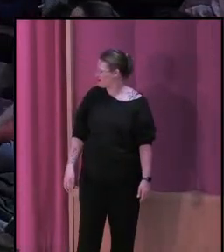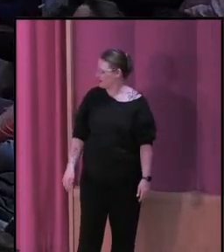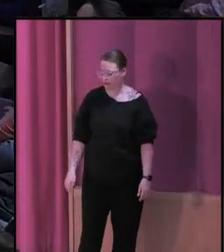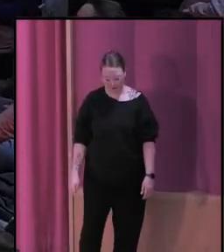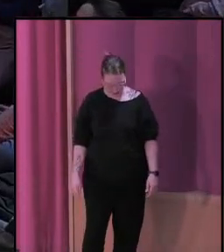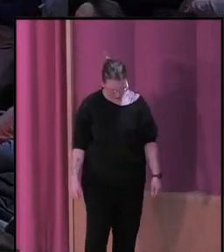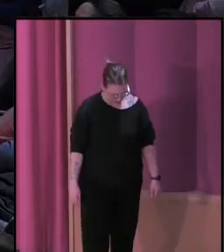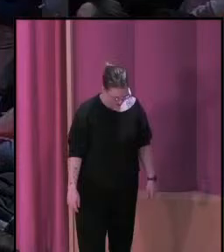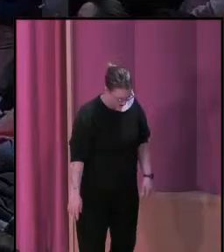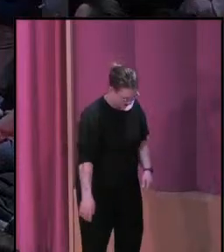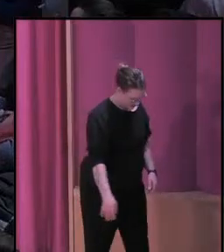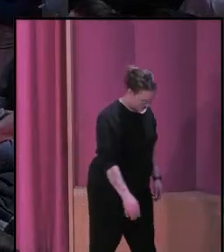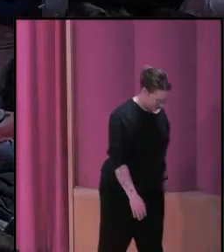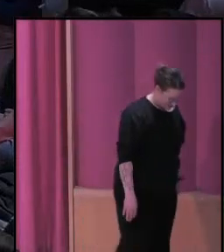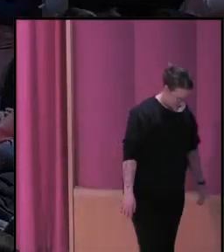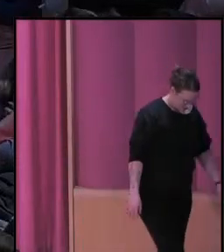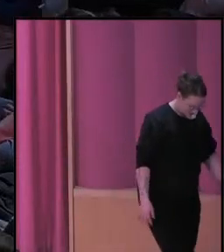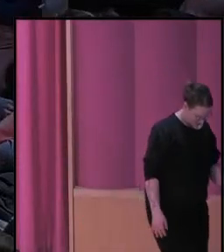All right.